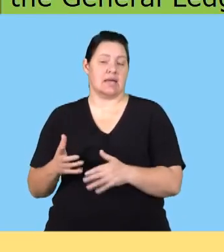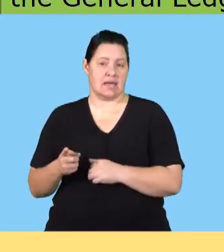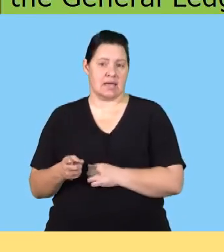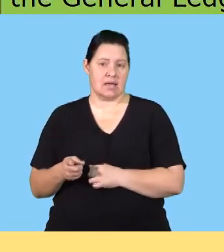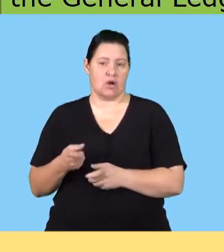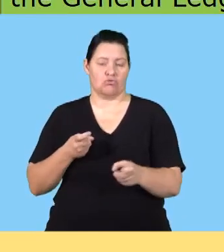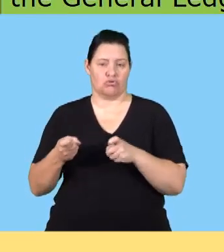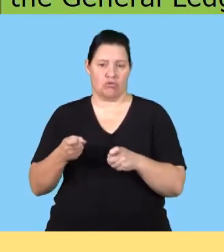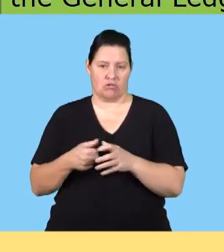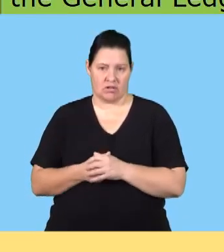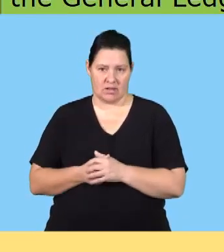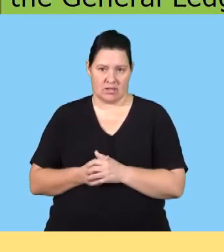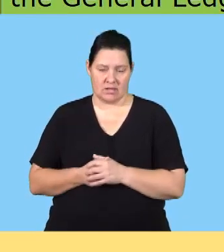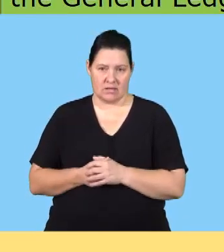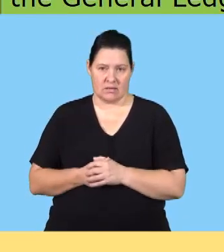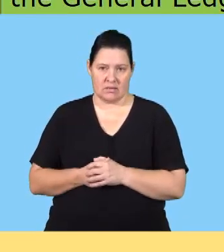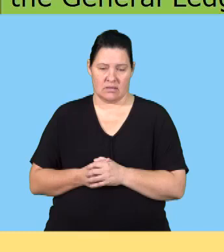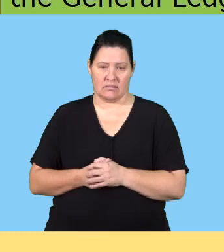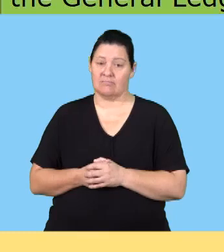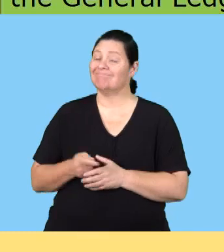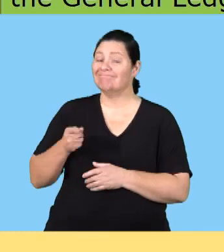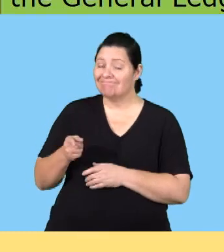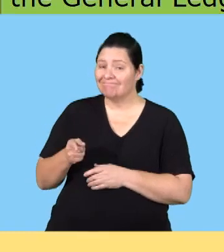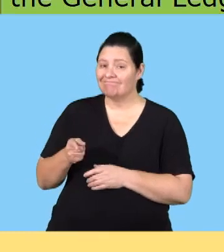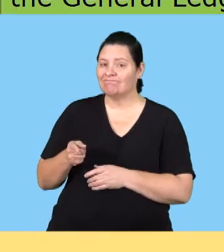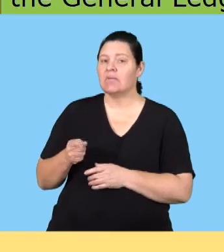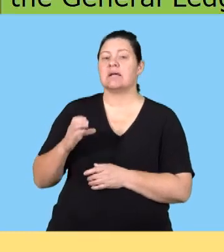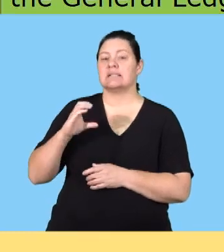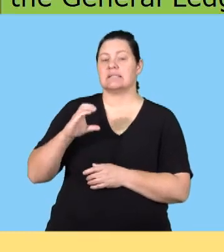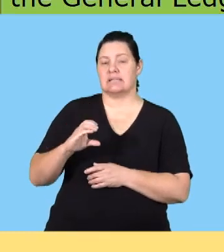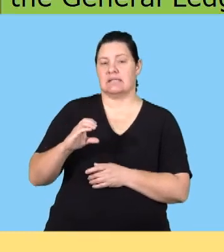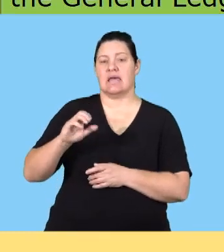creditors control. And this is from the